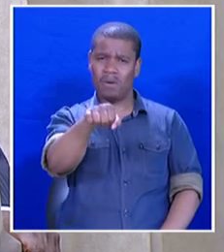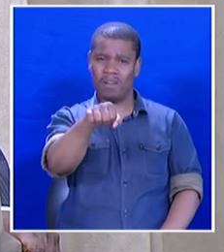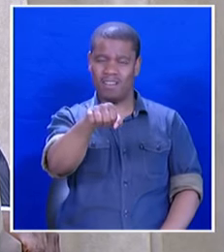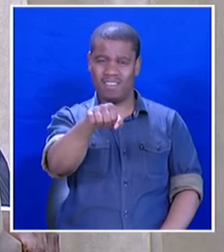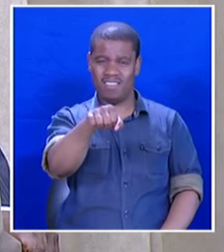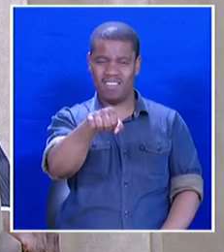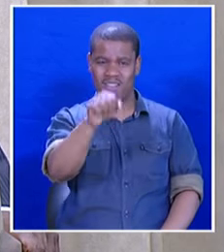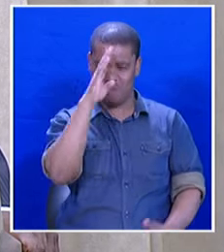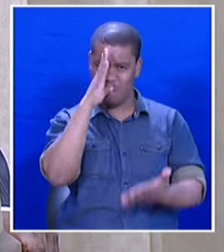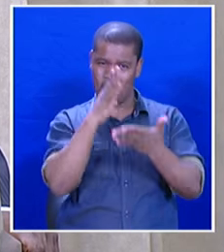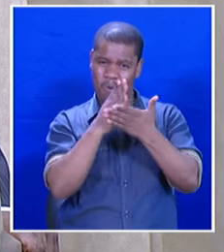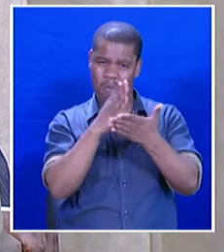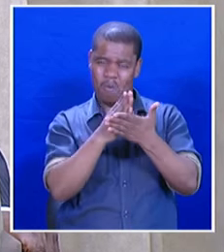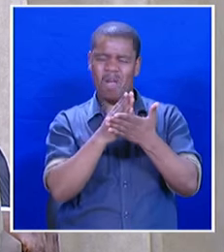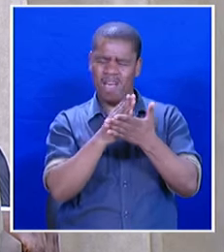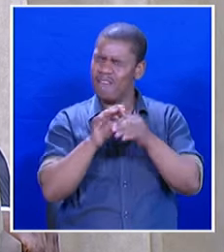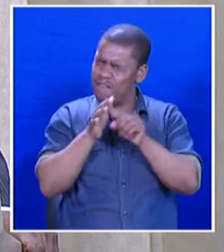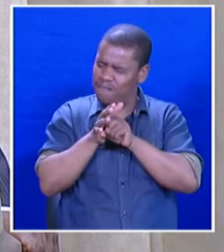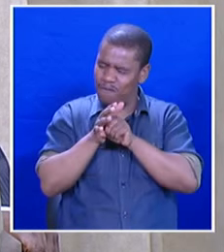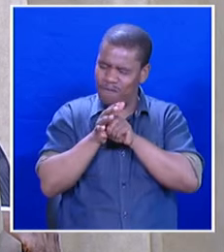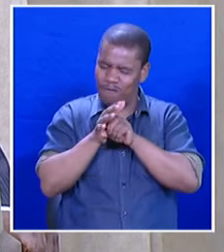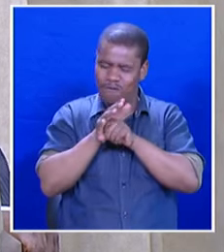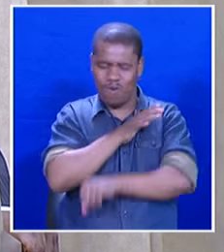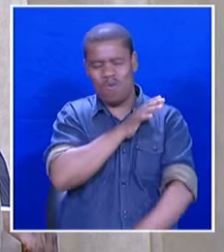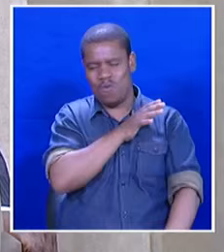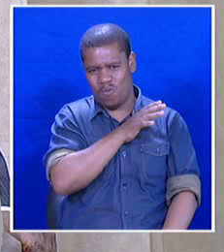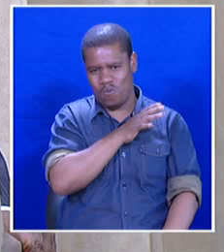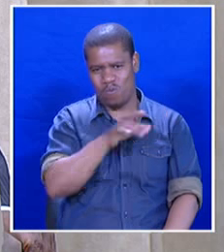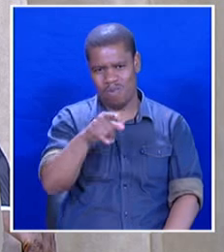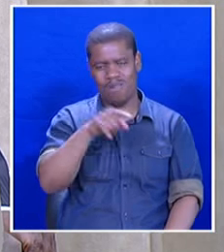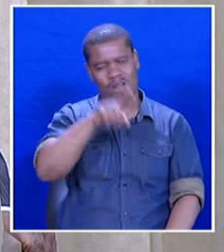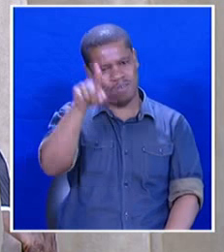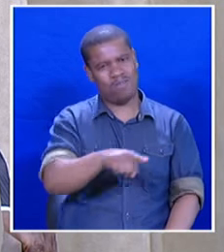wrong. South Africa does not see Africa as a war zone.